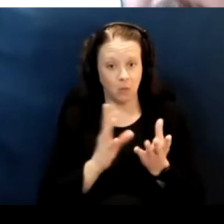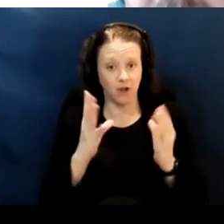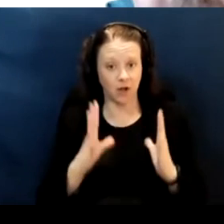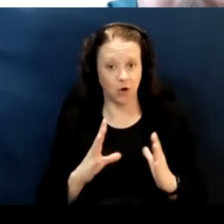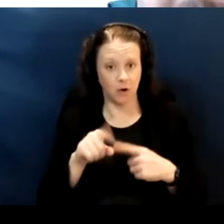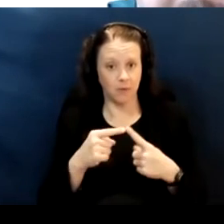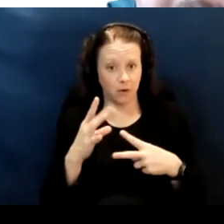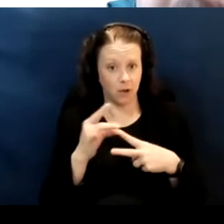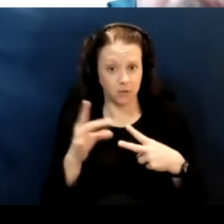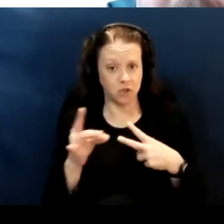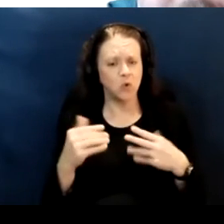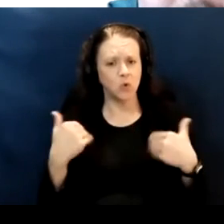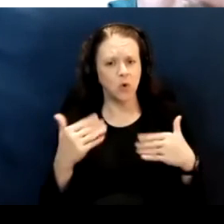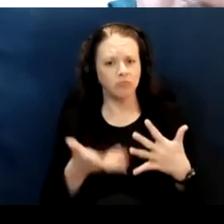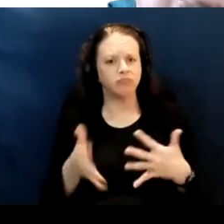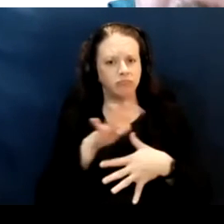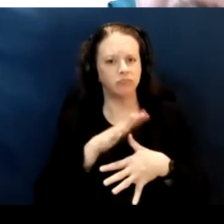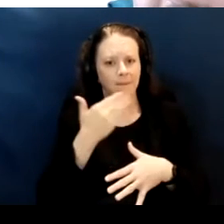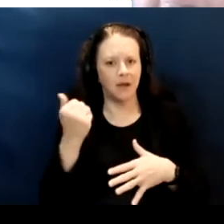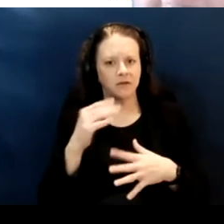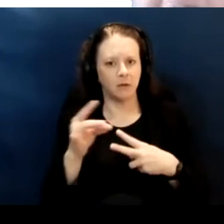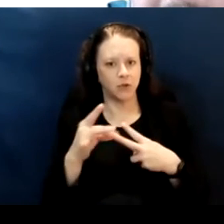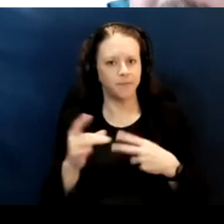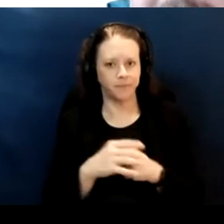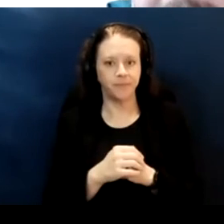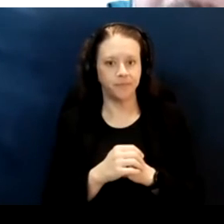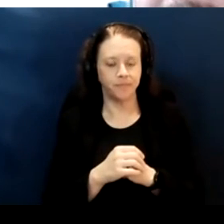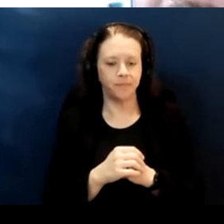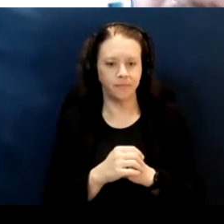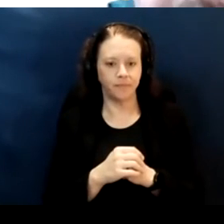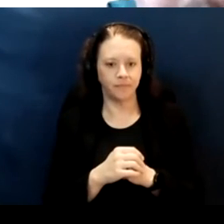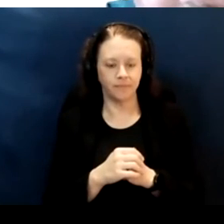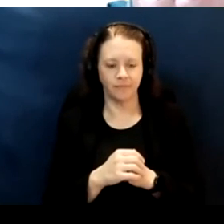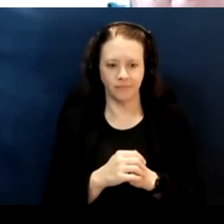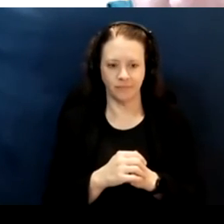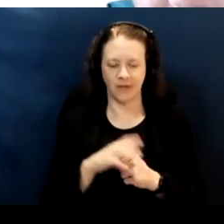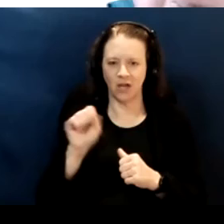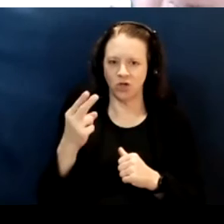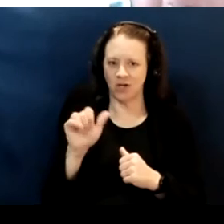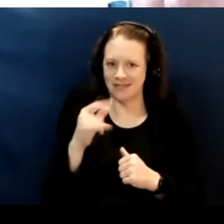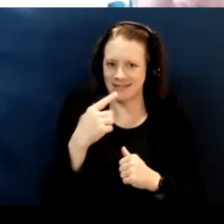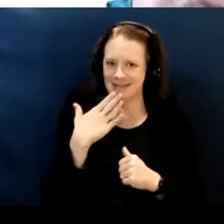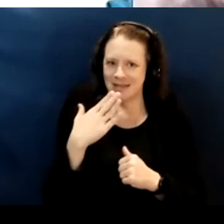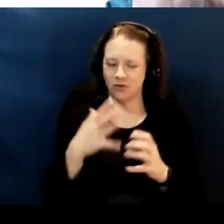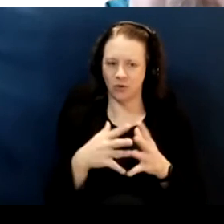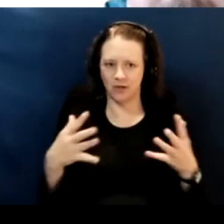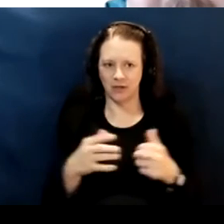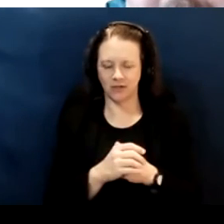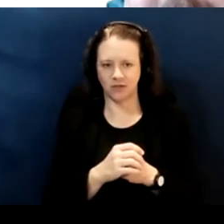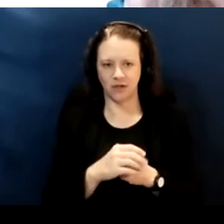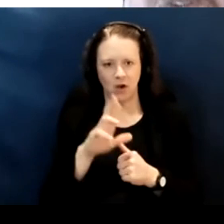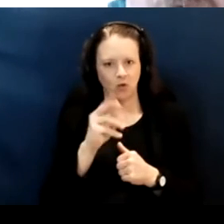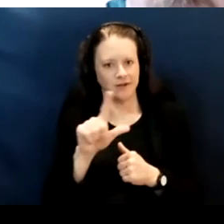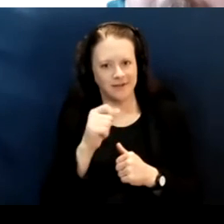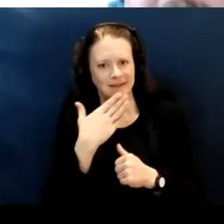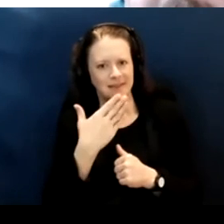options is the best course of action, I'd say. Thank you very much. Thank you. And thank you for bringing up that question.